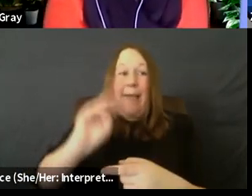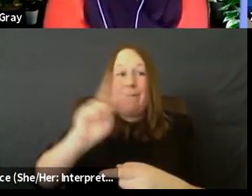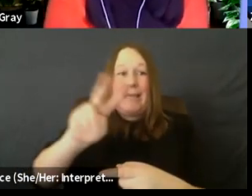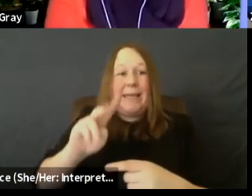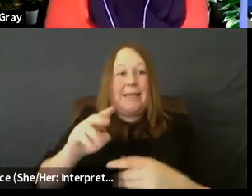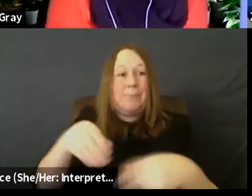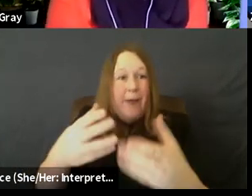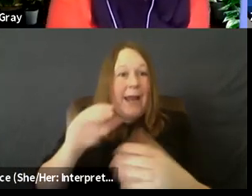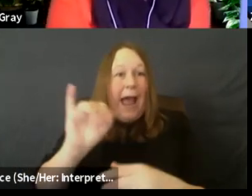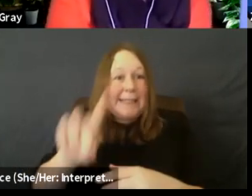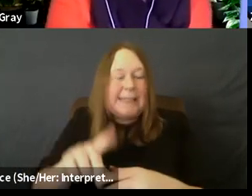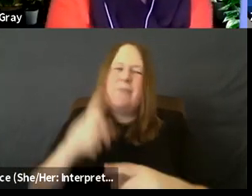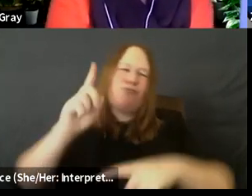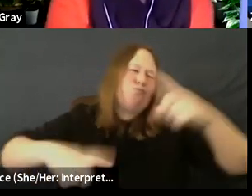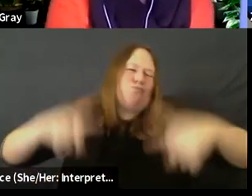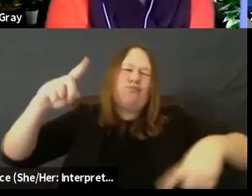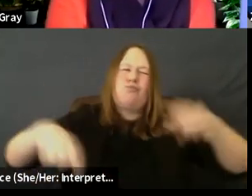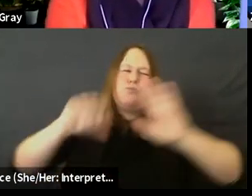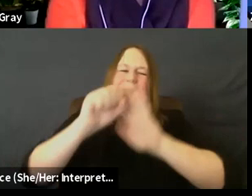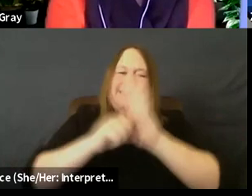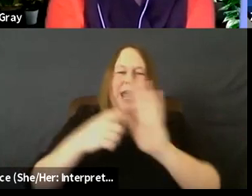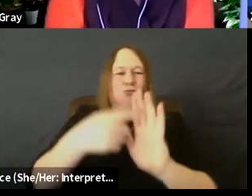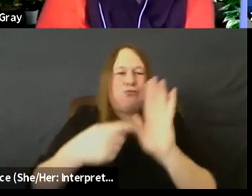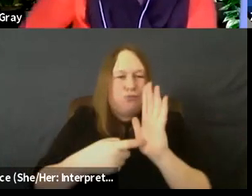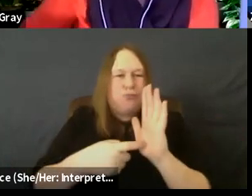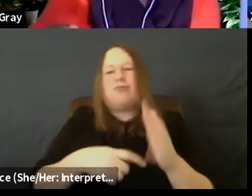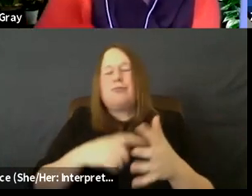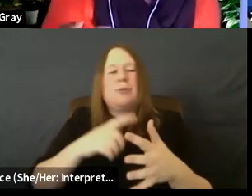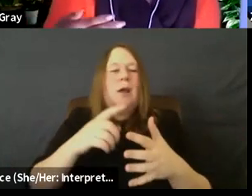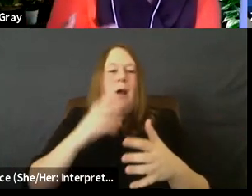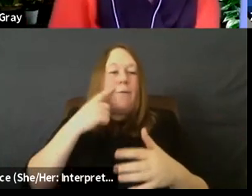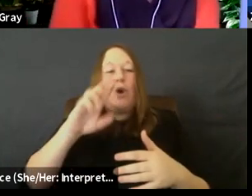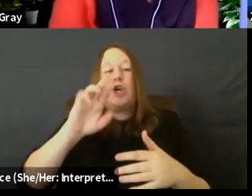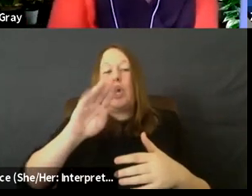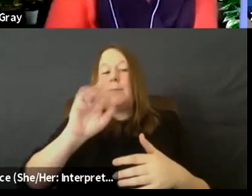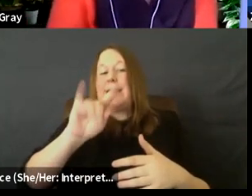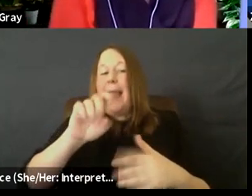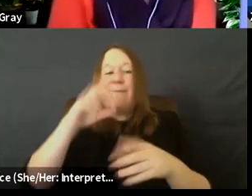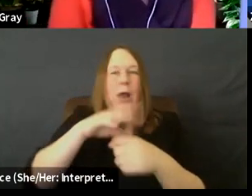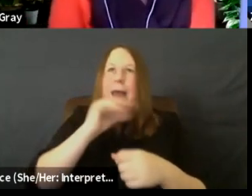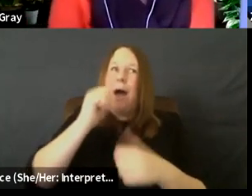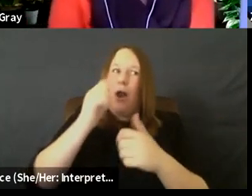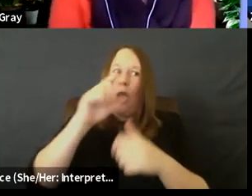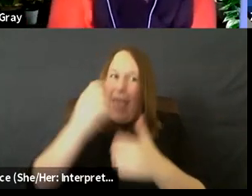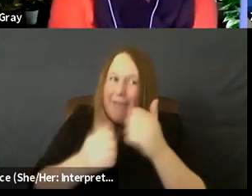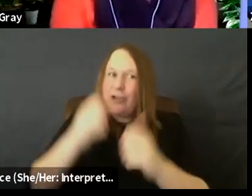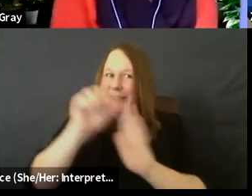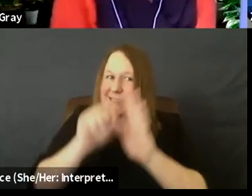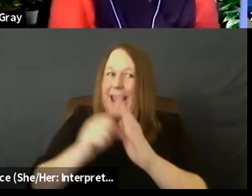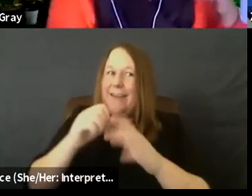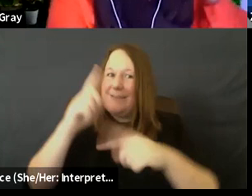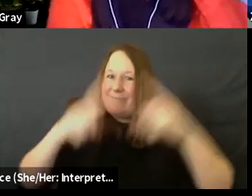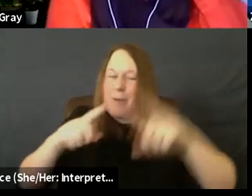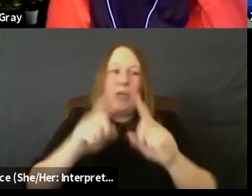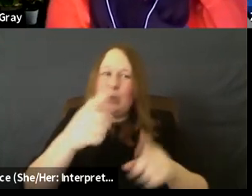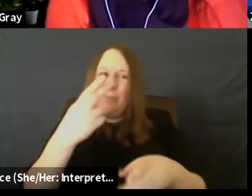ID? Every state has different regulations in terms of curbside voting. And not only do every state differ, but as